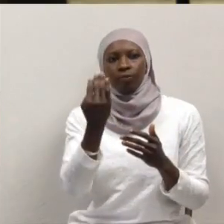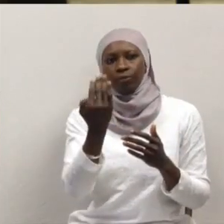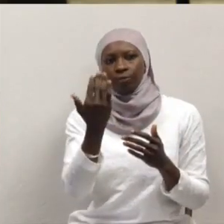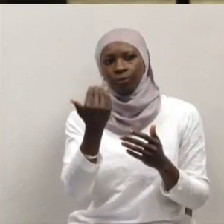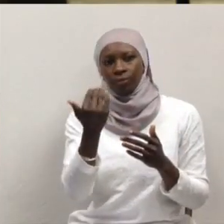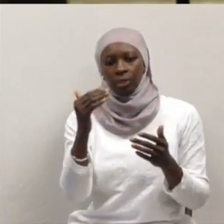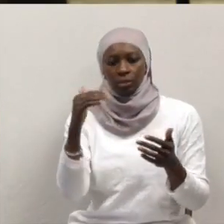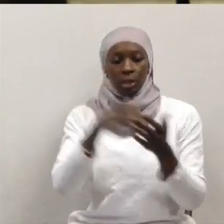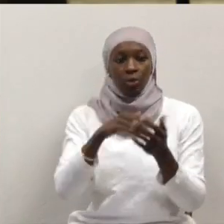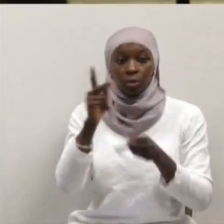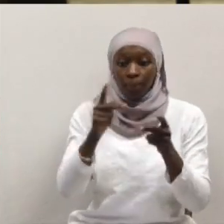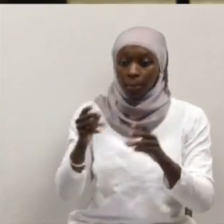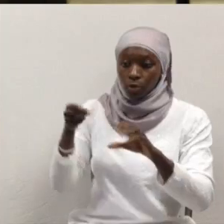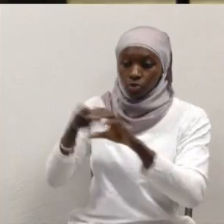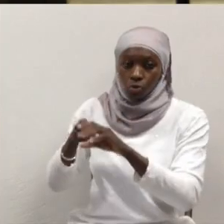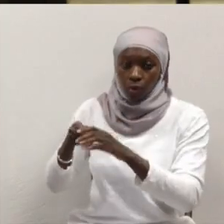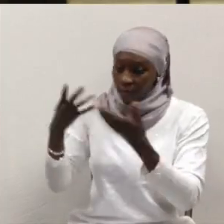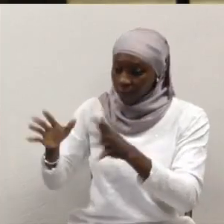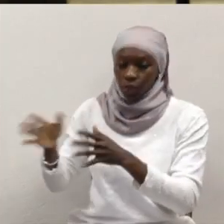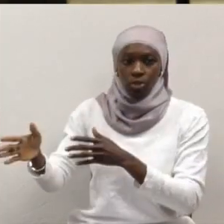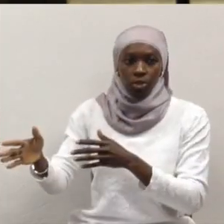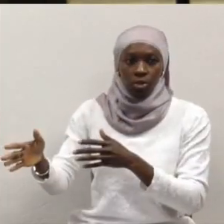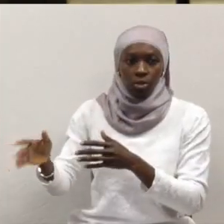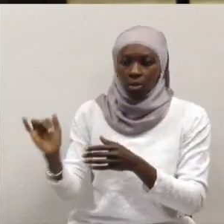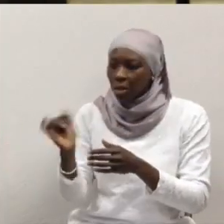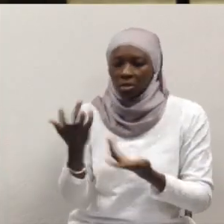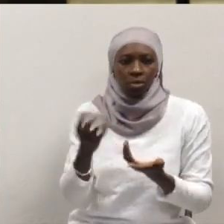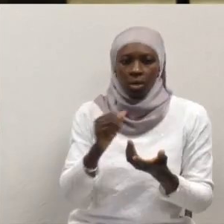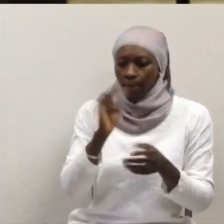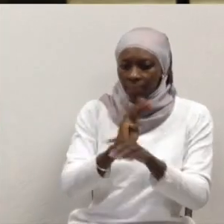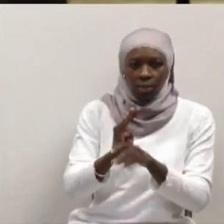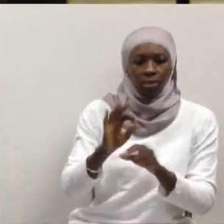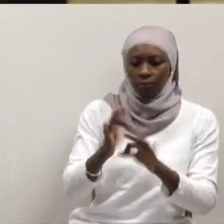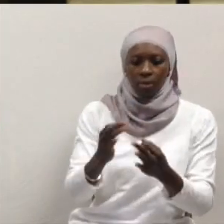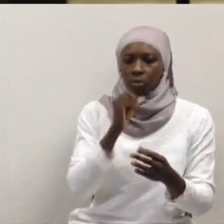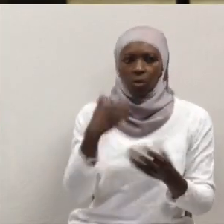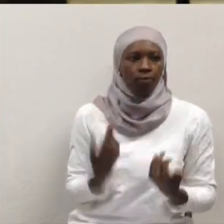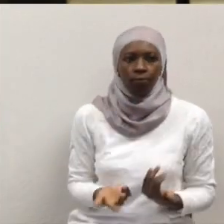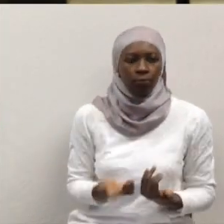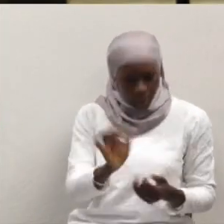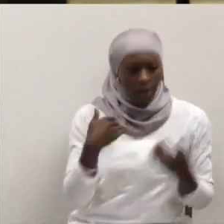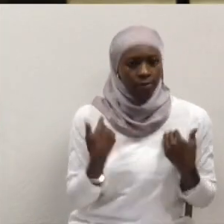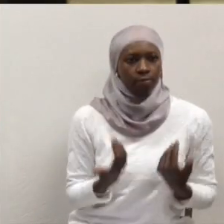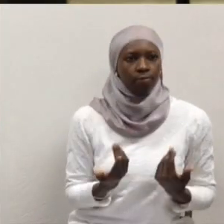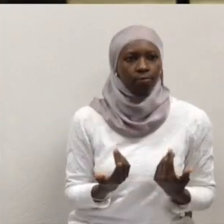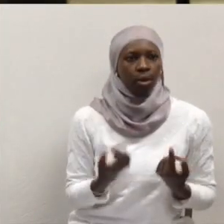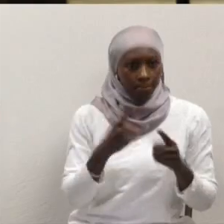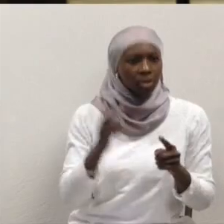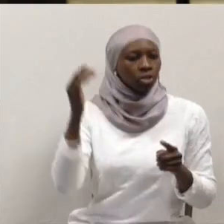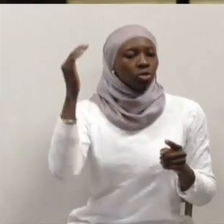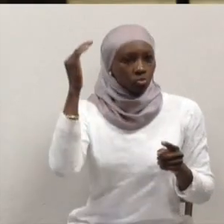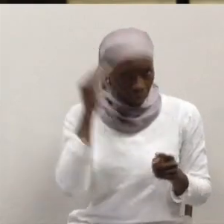didn't have business. And the ayat will uncover what they were concealing in their heart. They thought